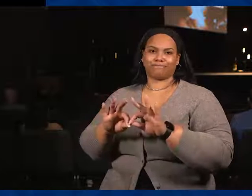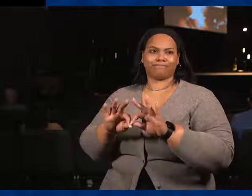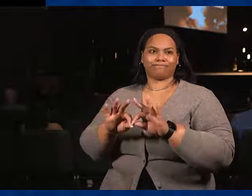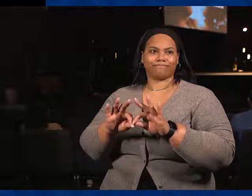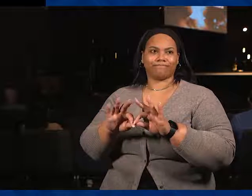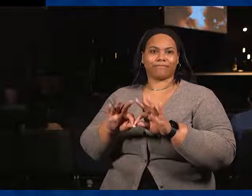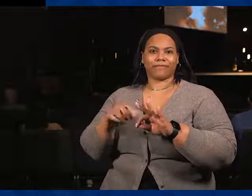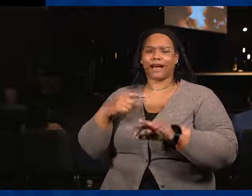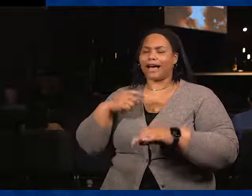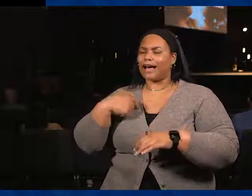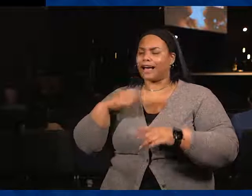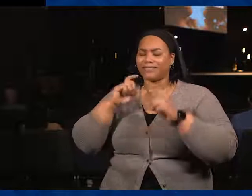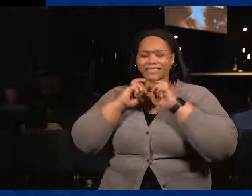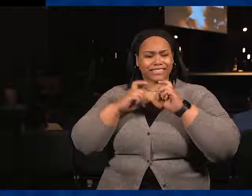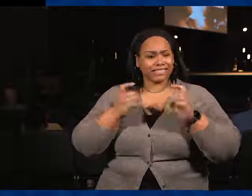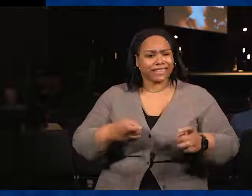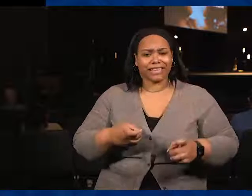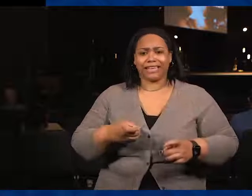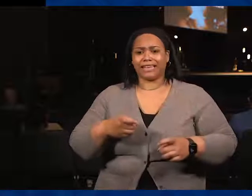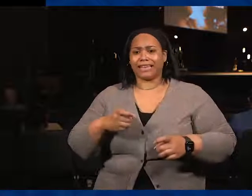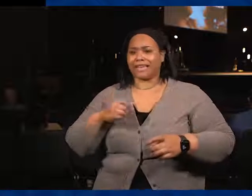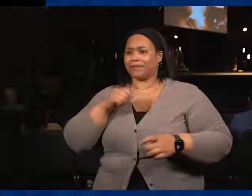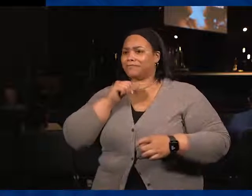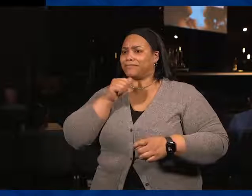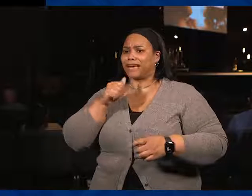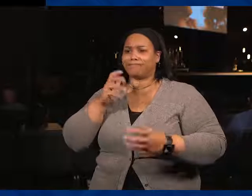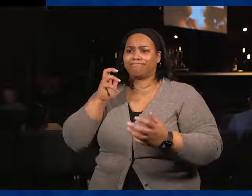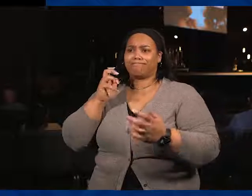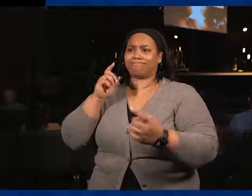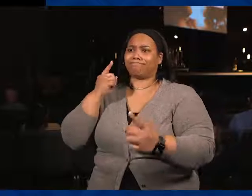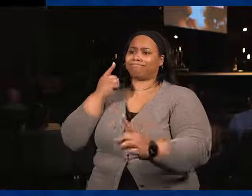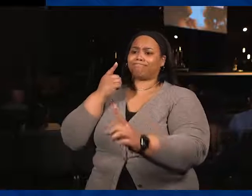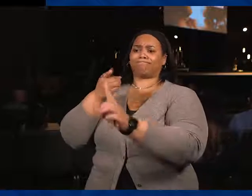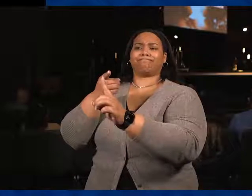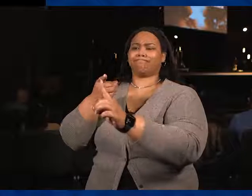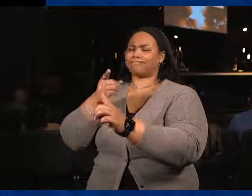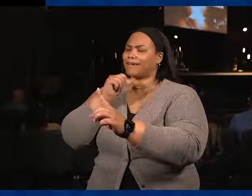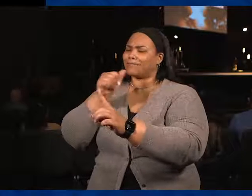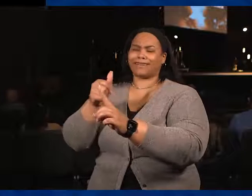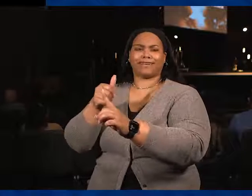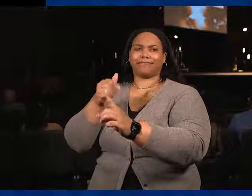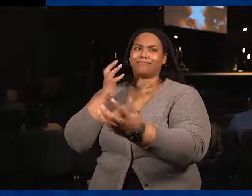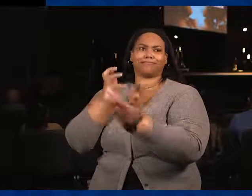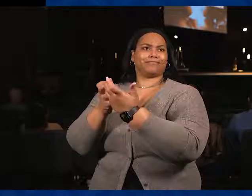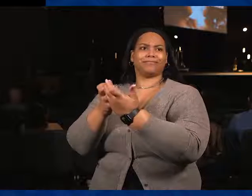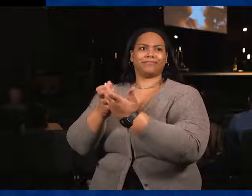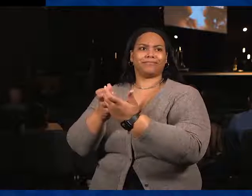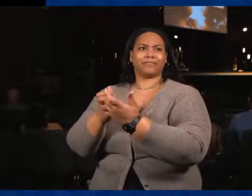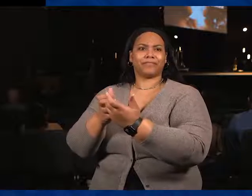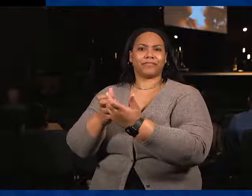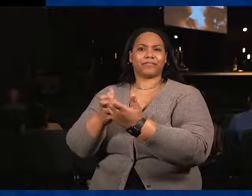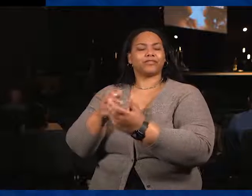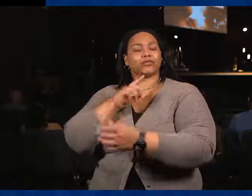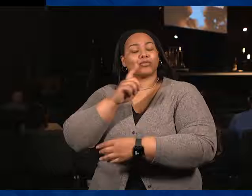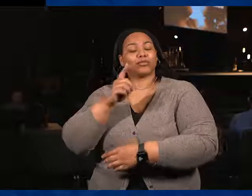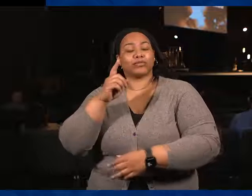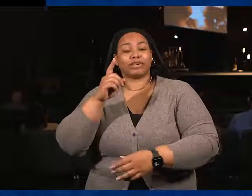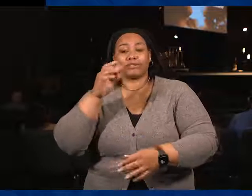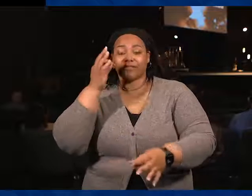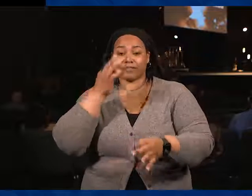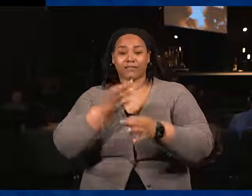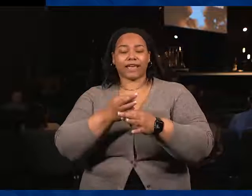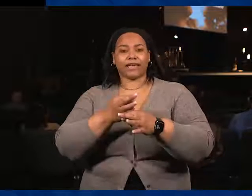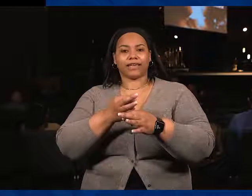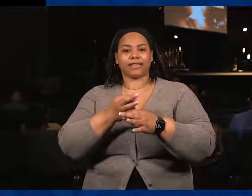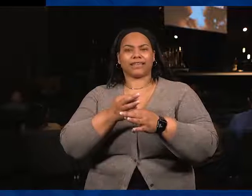and I've fallen short of your glory. But listen, this is how real faith kicks in. It's real faith